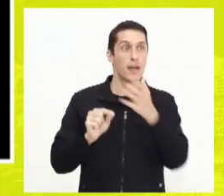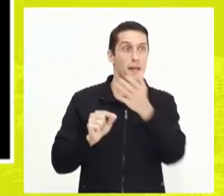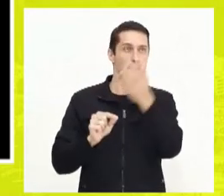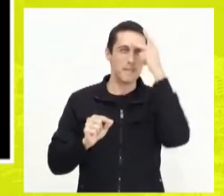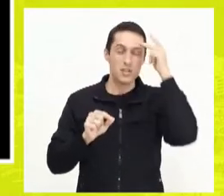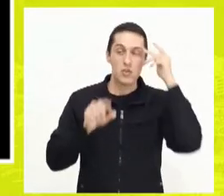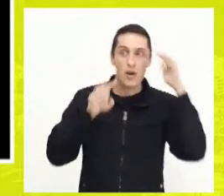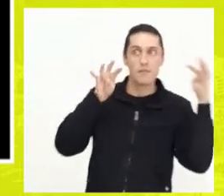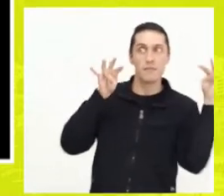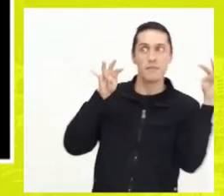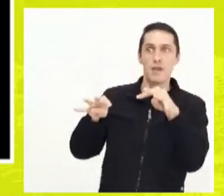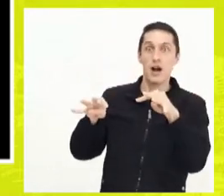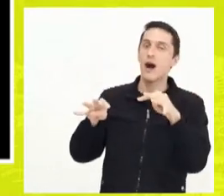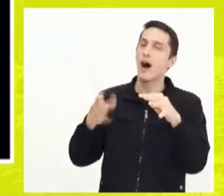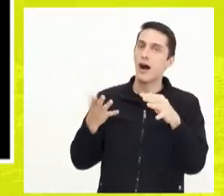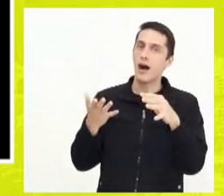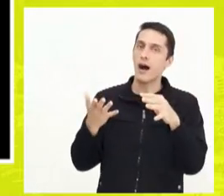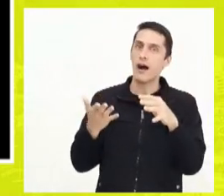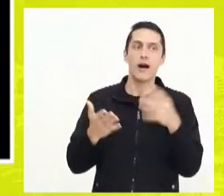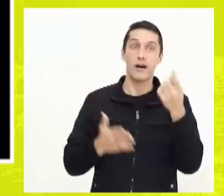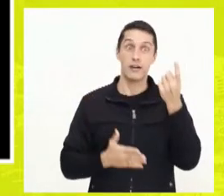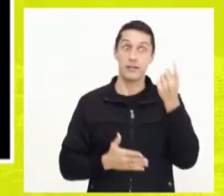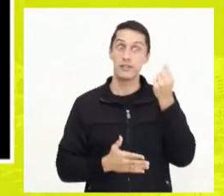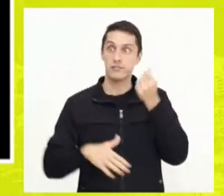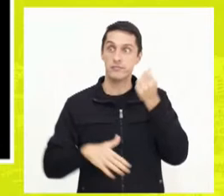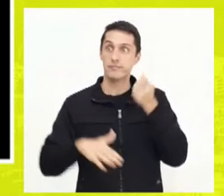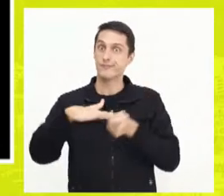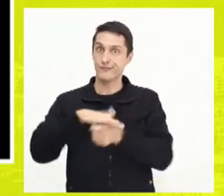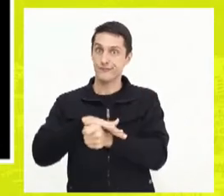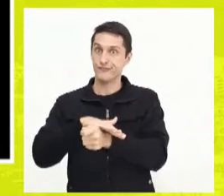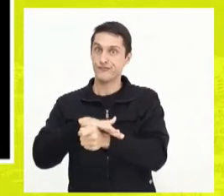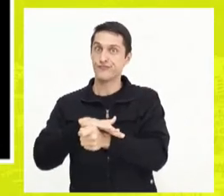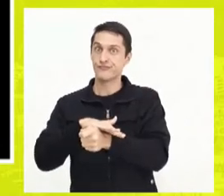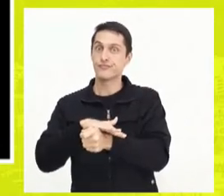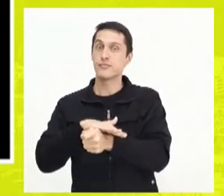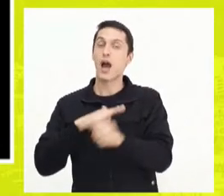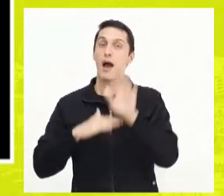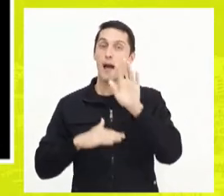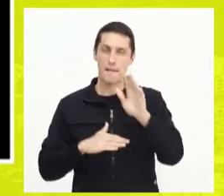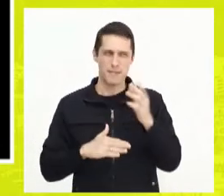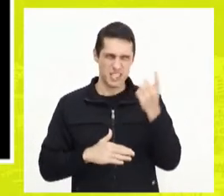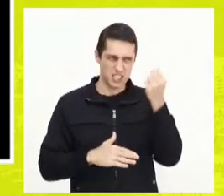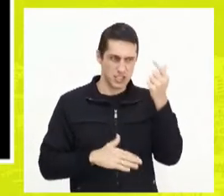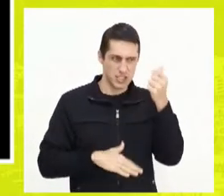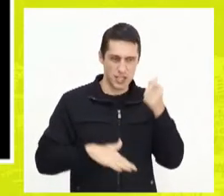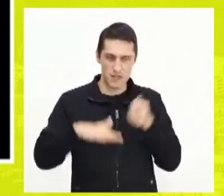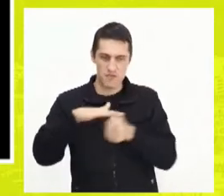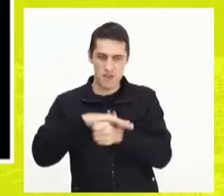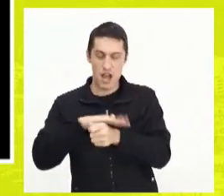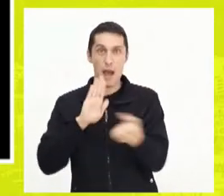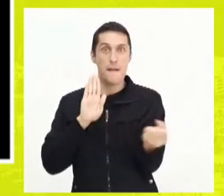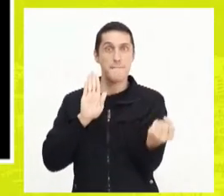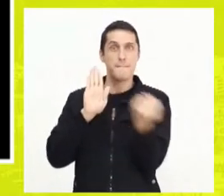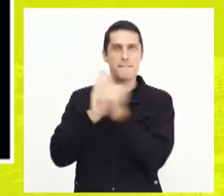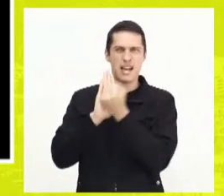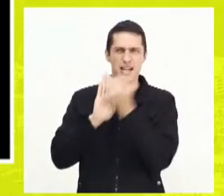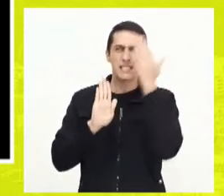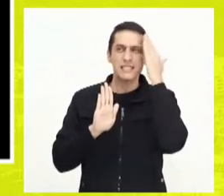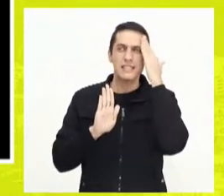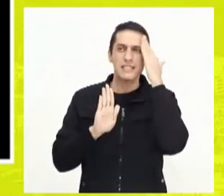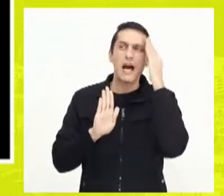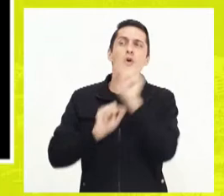attracts more investments and not all the time investments or the investors know where their